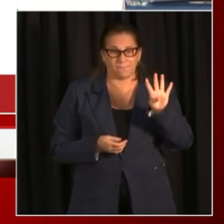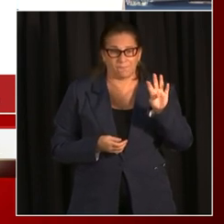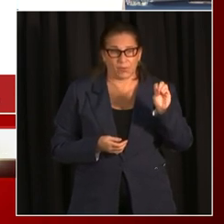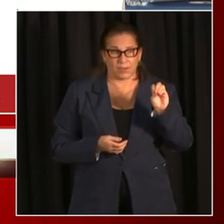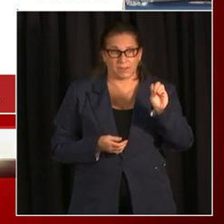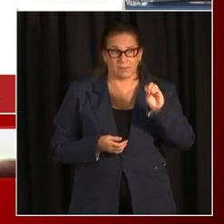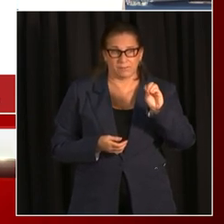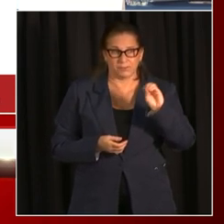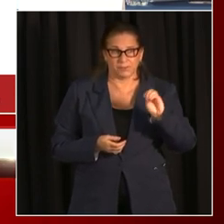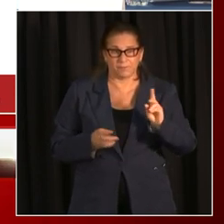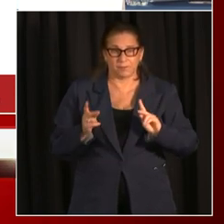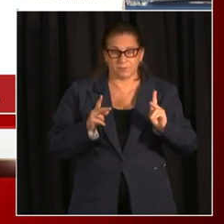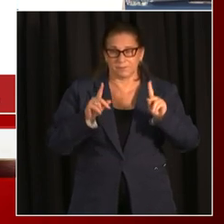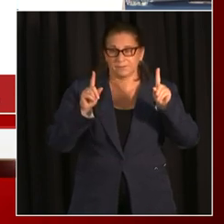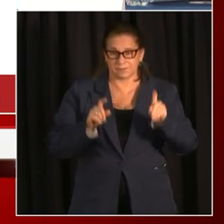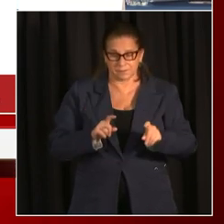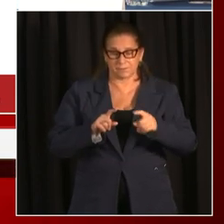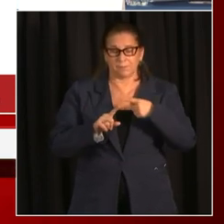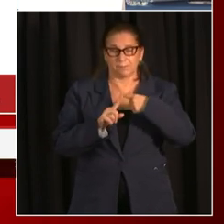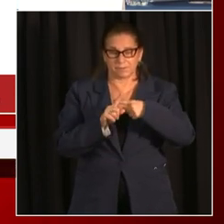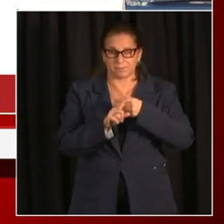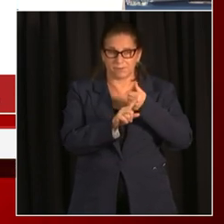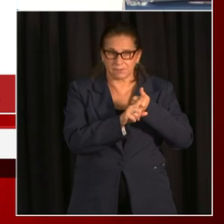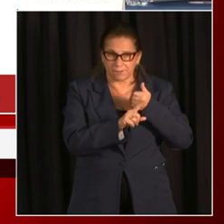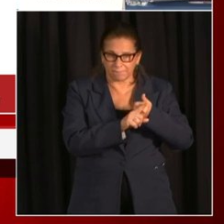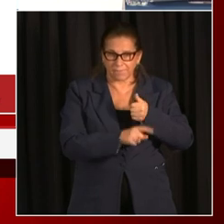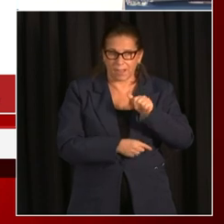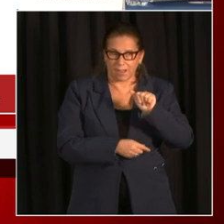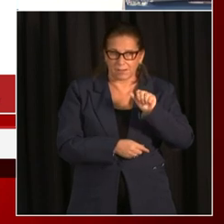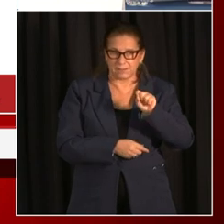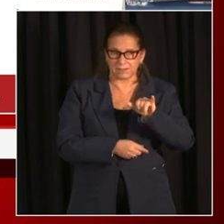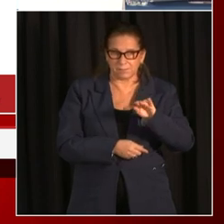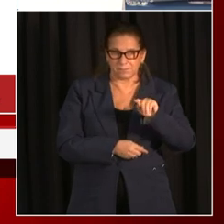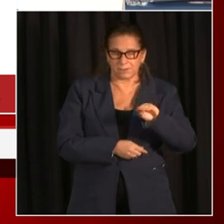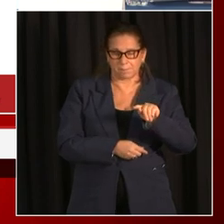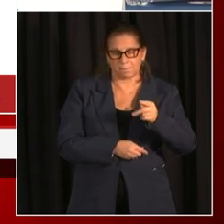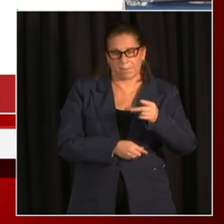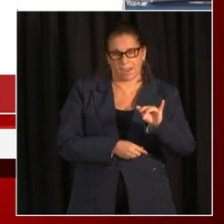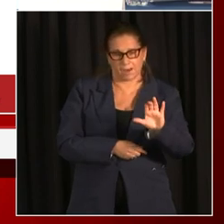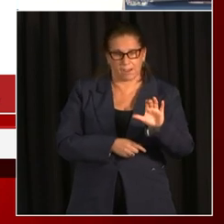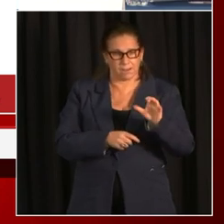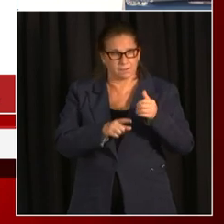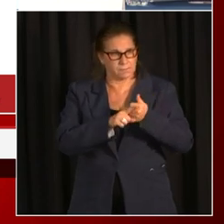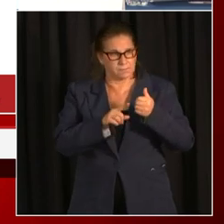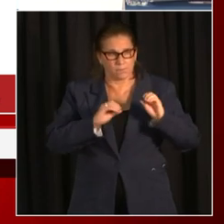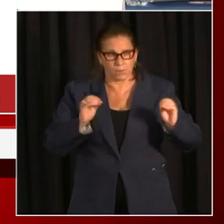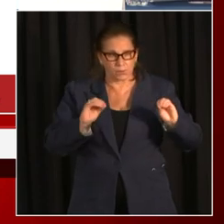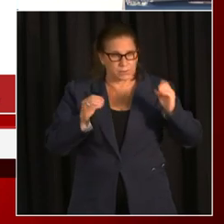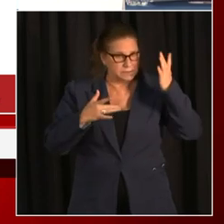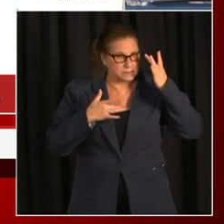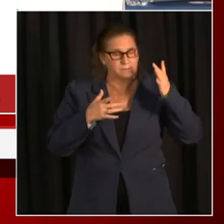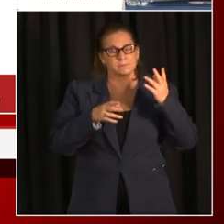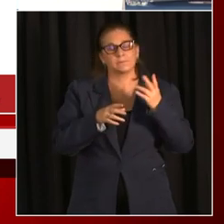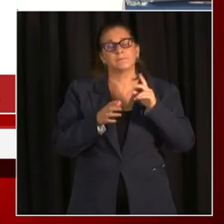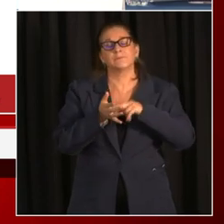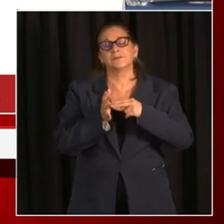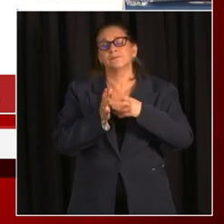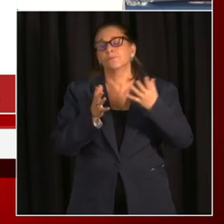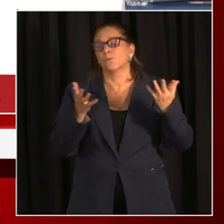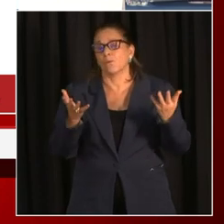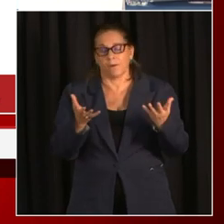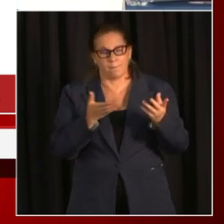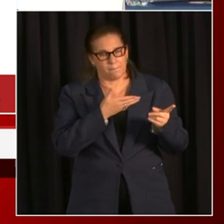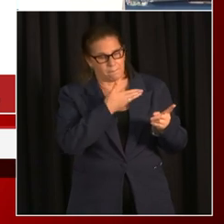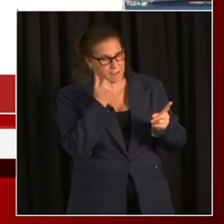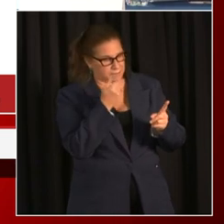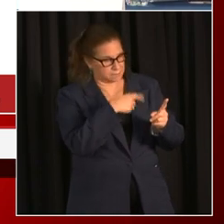asymptomatic transmitters. And so that's why the things that we talk about, like wearing your mask, is critically important to